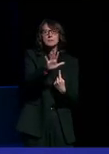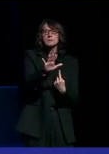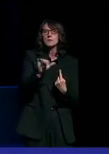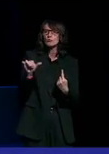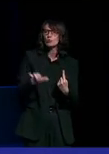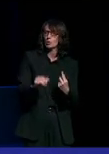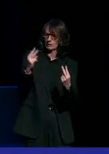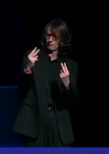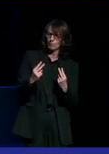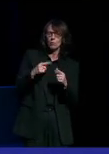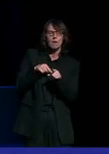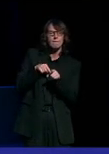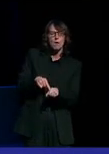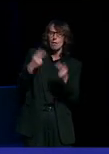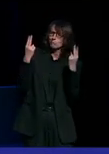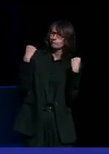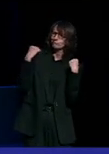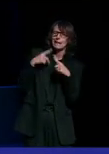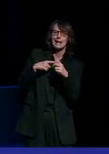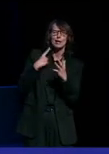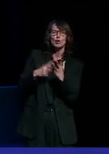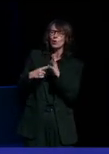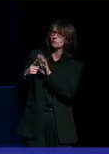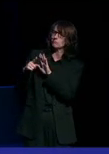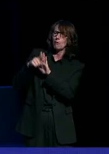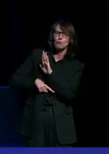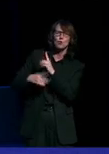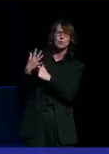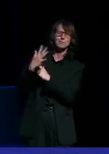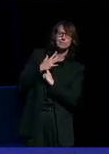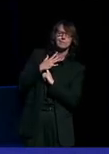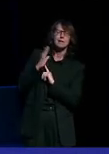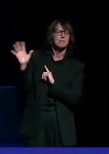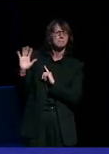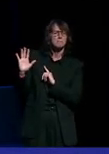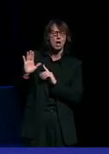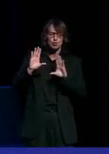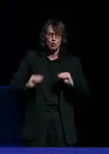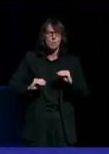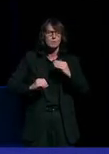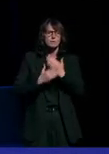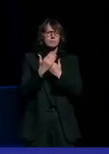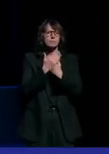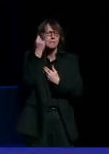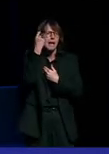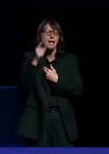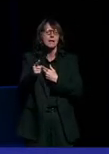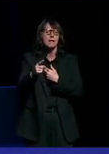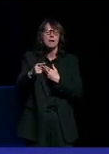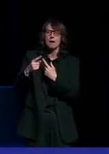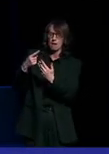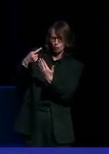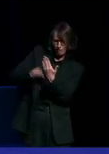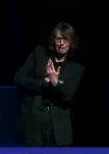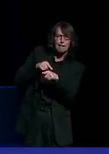as one that follows the EU, imposes rules, and impedes innovation. Instead of being a regulatory department, we